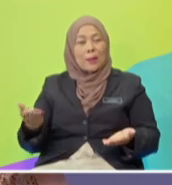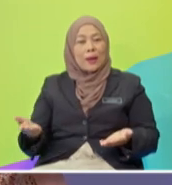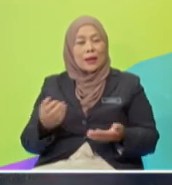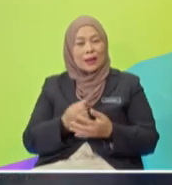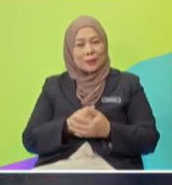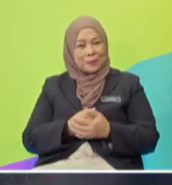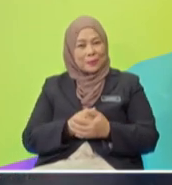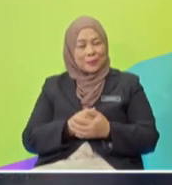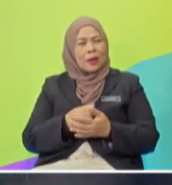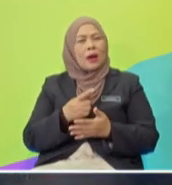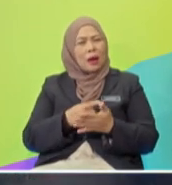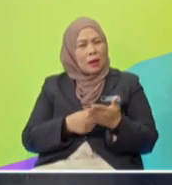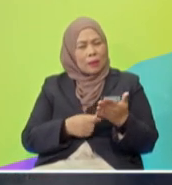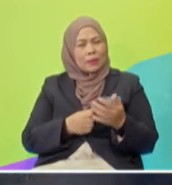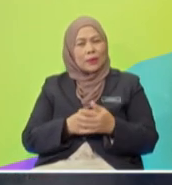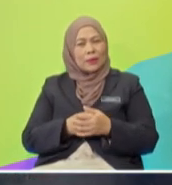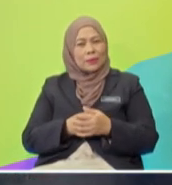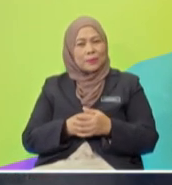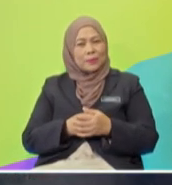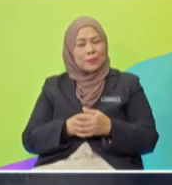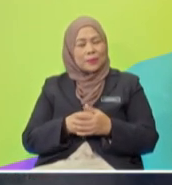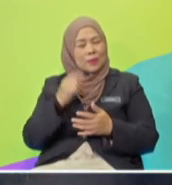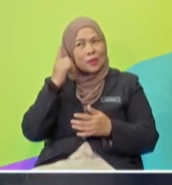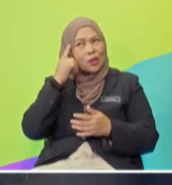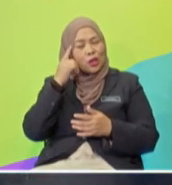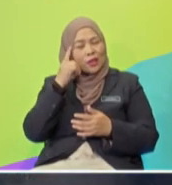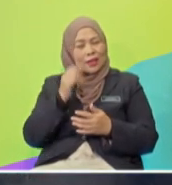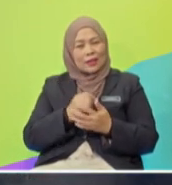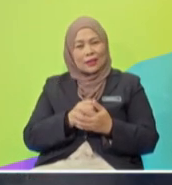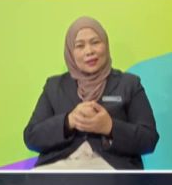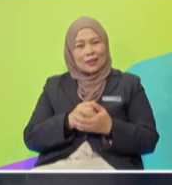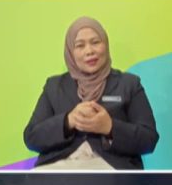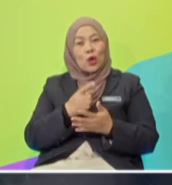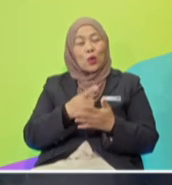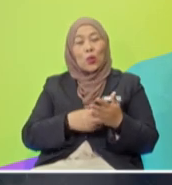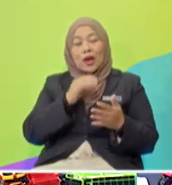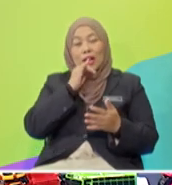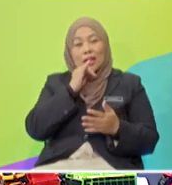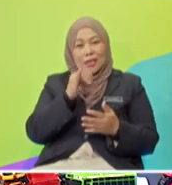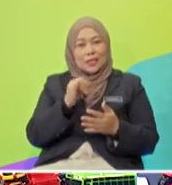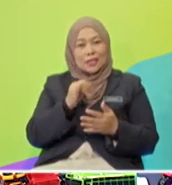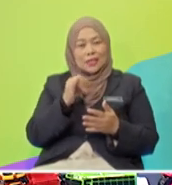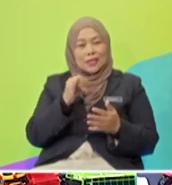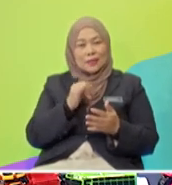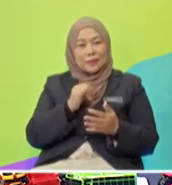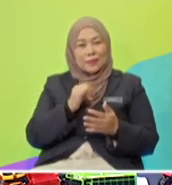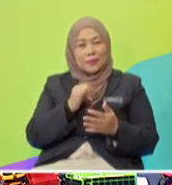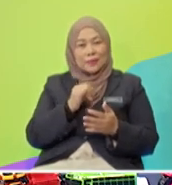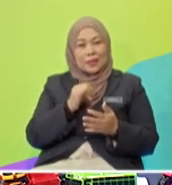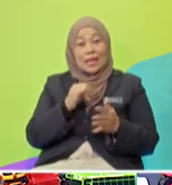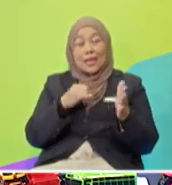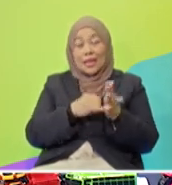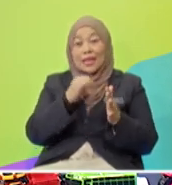is? Ooh, this is a tough one, friends. Can you help me? So it is heavy and it is used